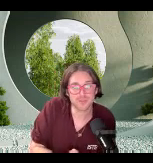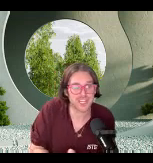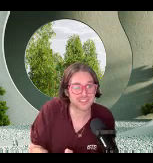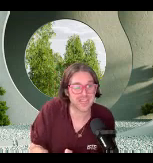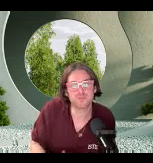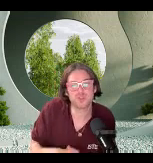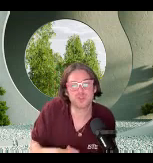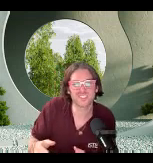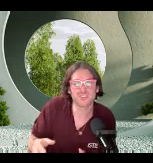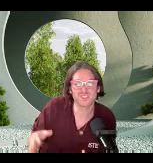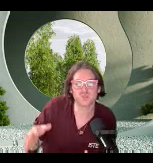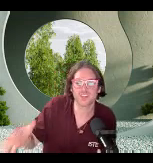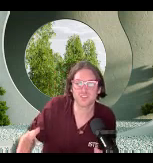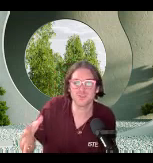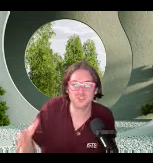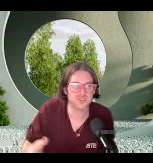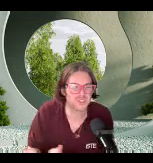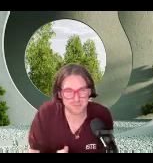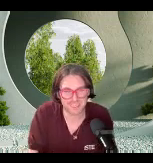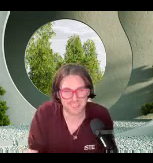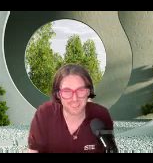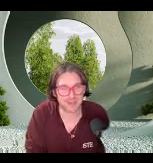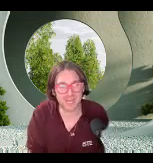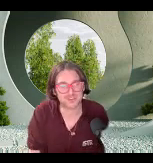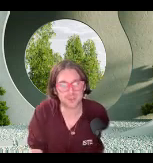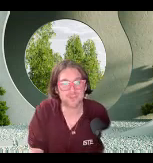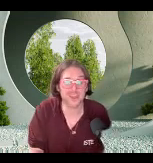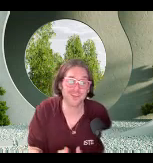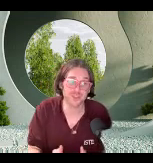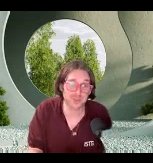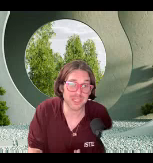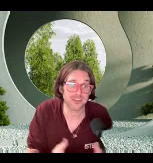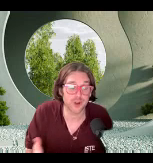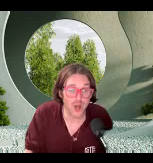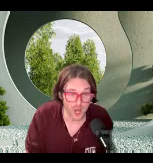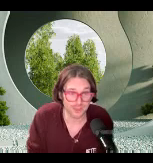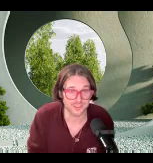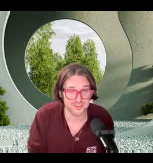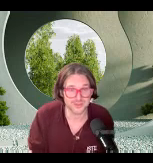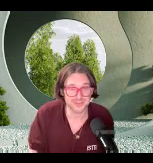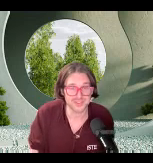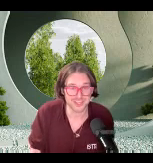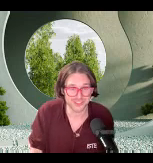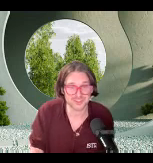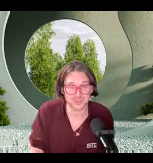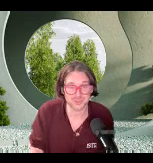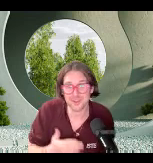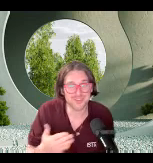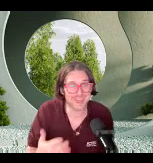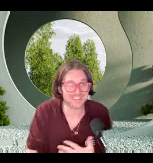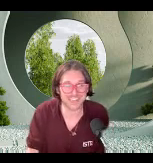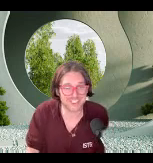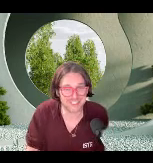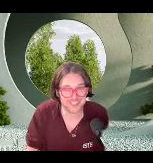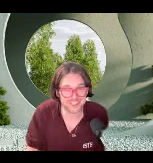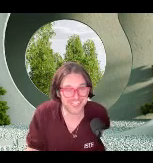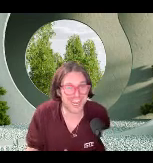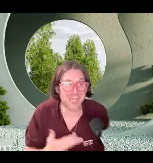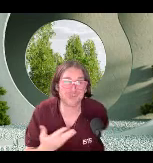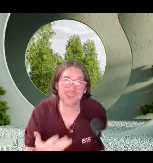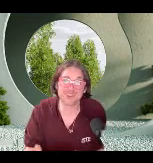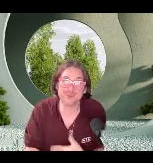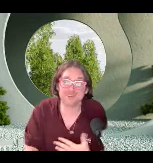of it not so much as I'm doing this for this one or two students who may need it in my classroom. You're doing it for all of your students in your classroom, whether they